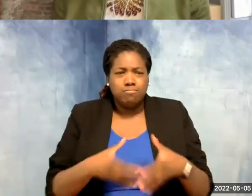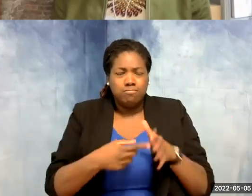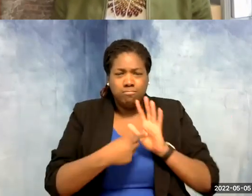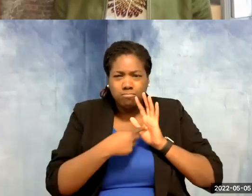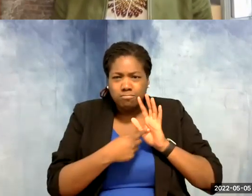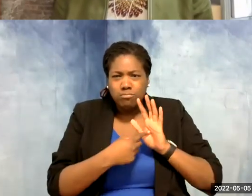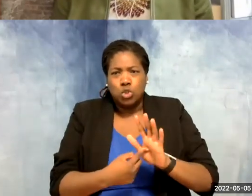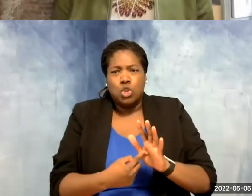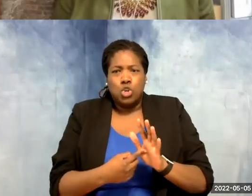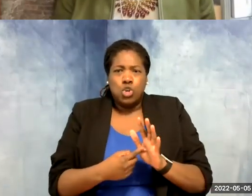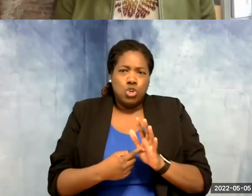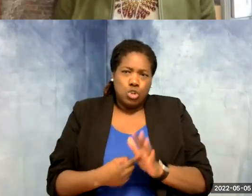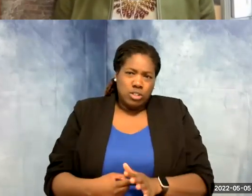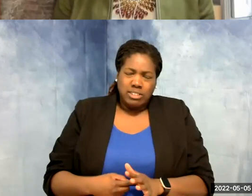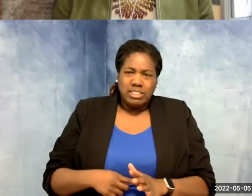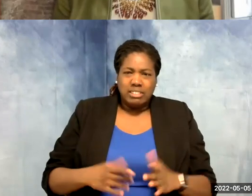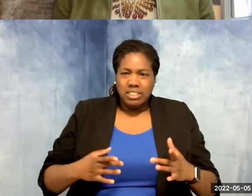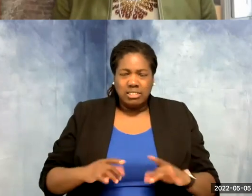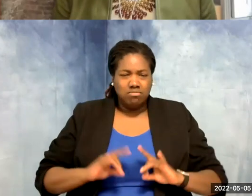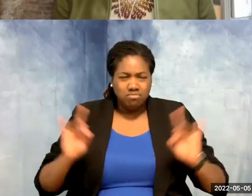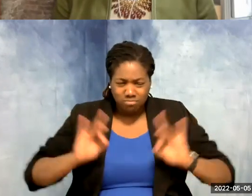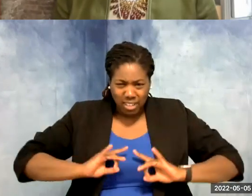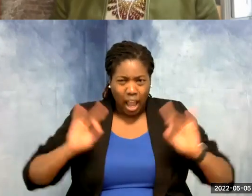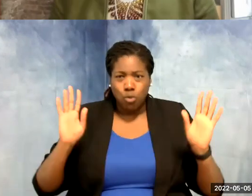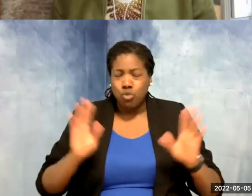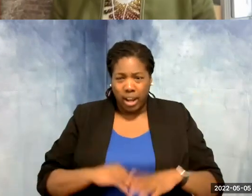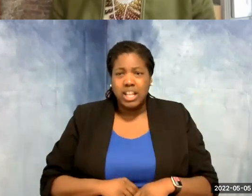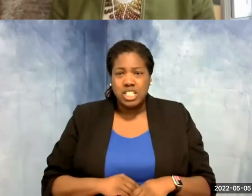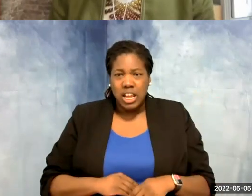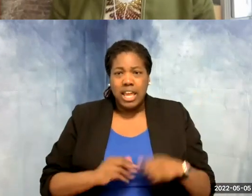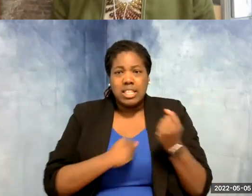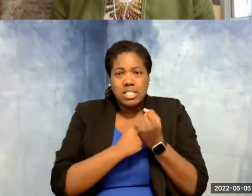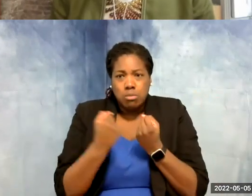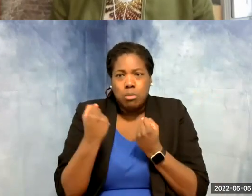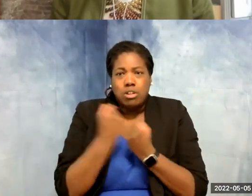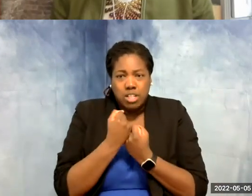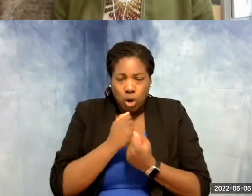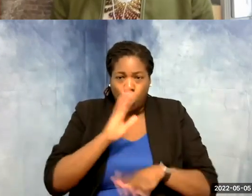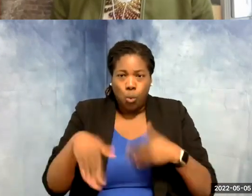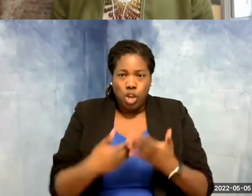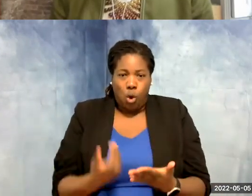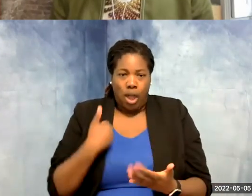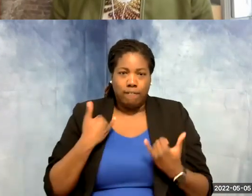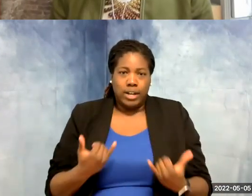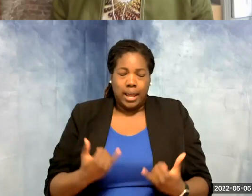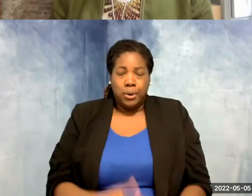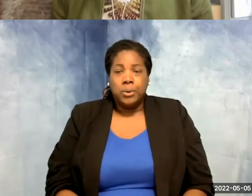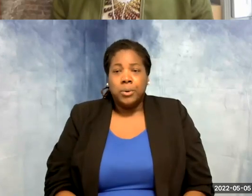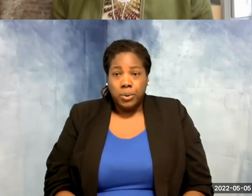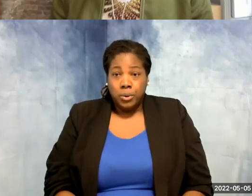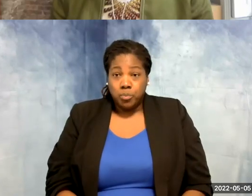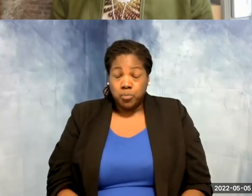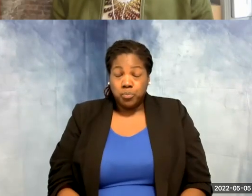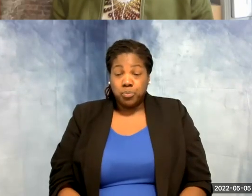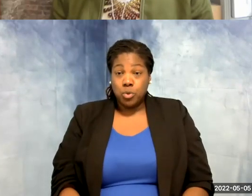the absolute outrage and, more importantly, the solidarity that we all have in this moment. We know